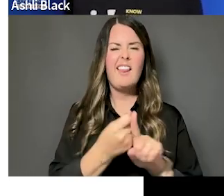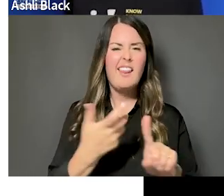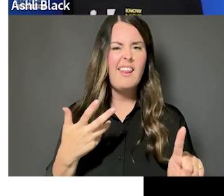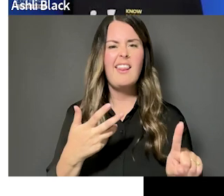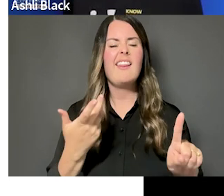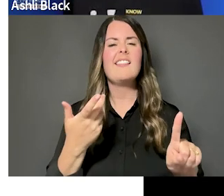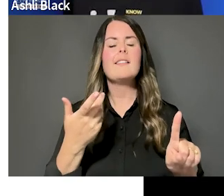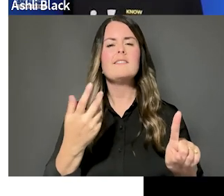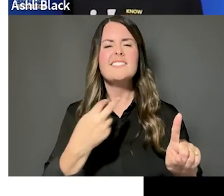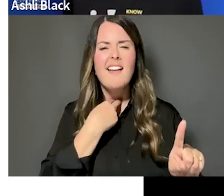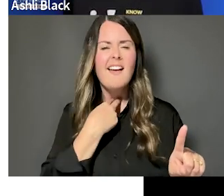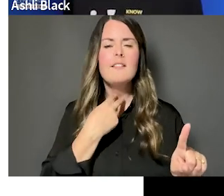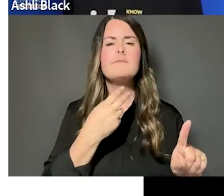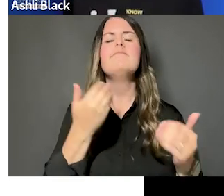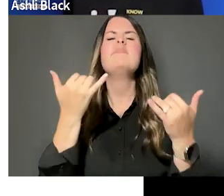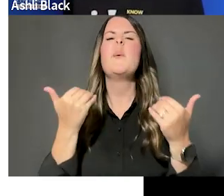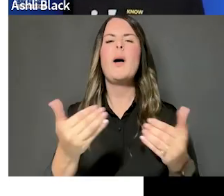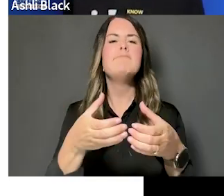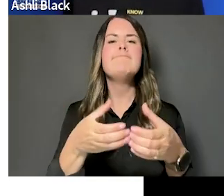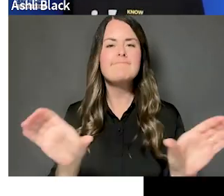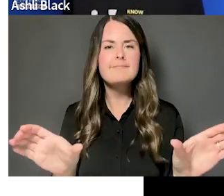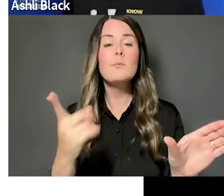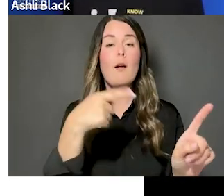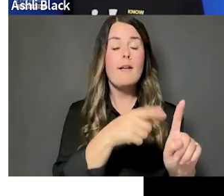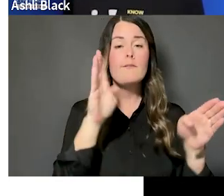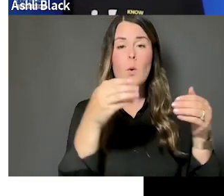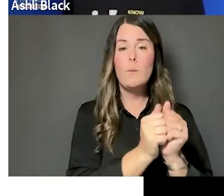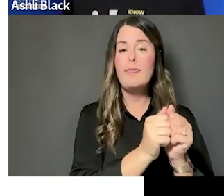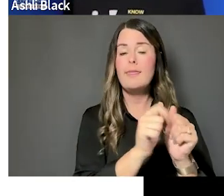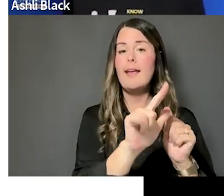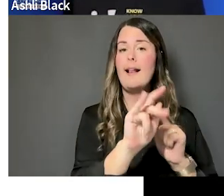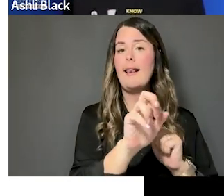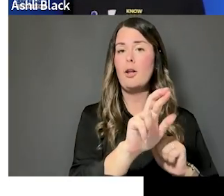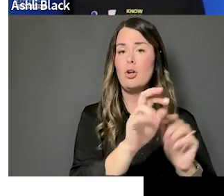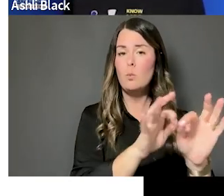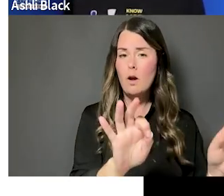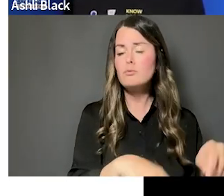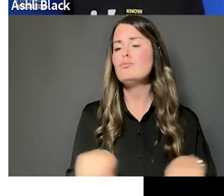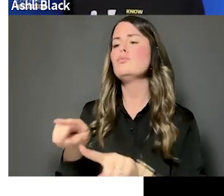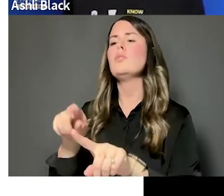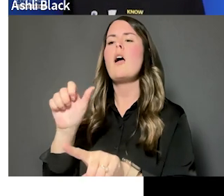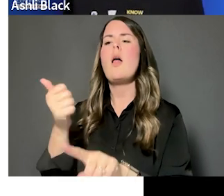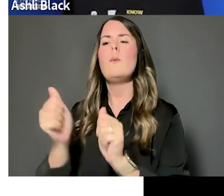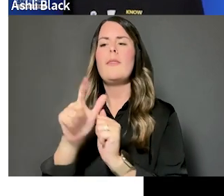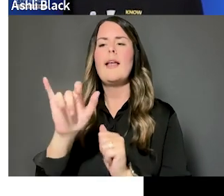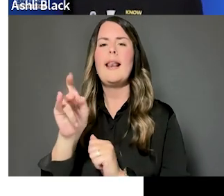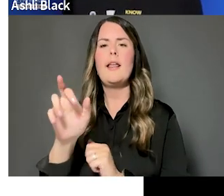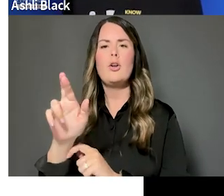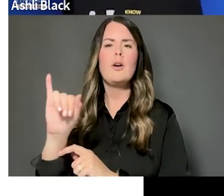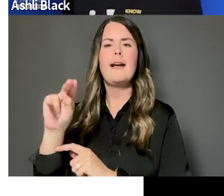that students were getting stuck. So we split it into 2 parts, one focused on linear equations and another on